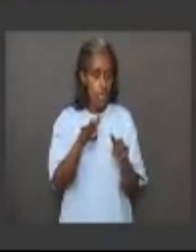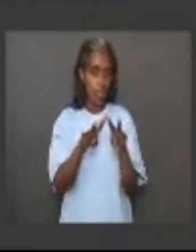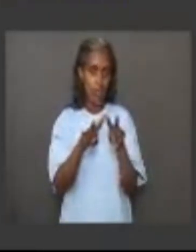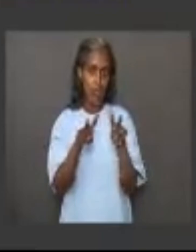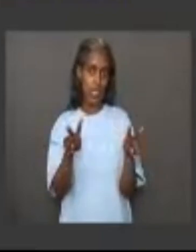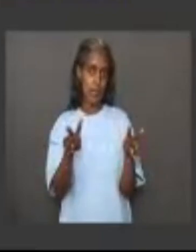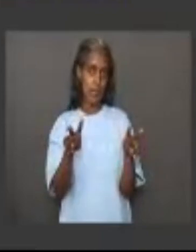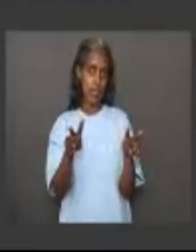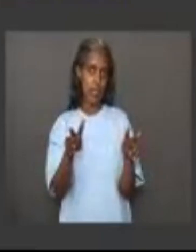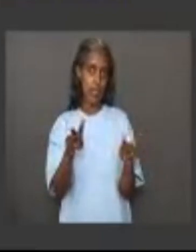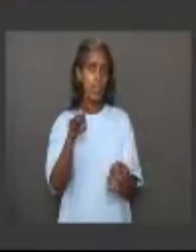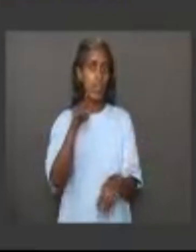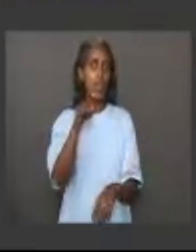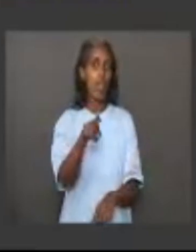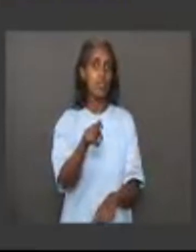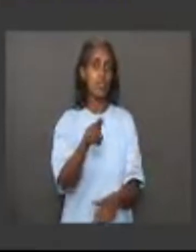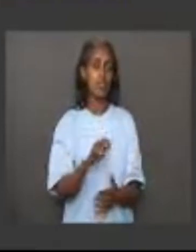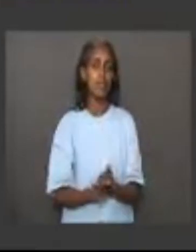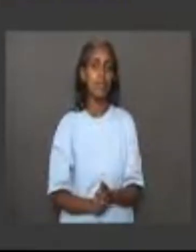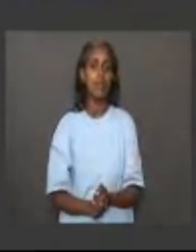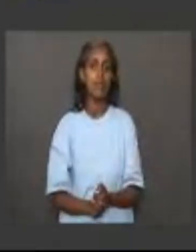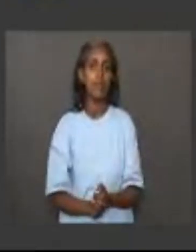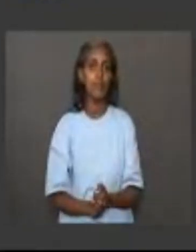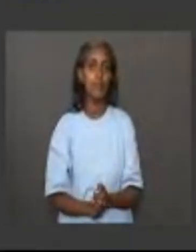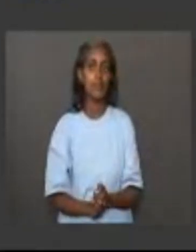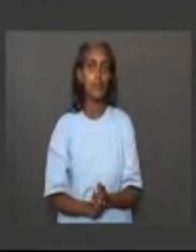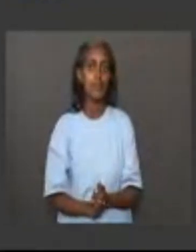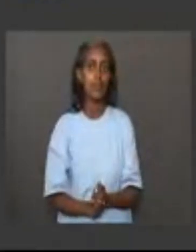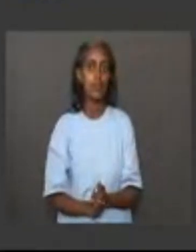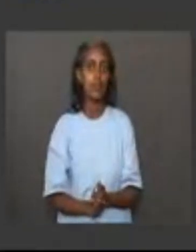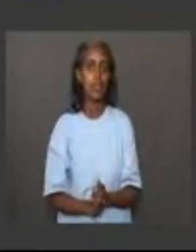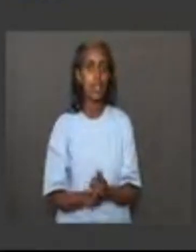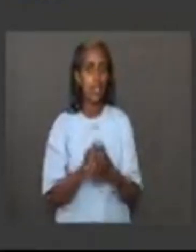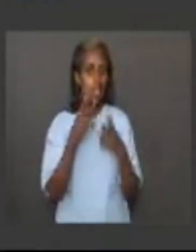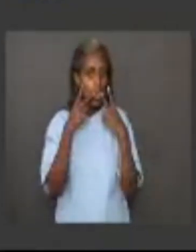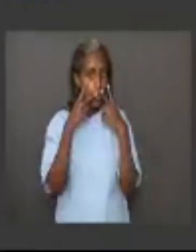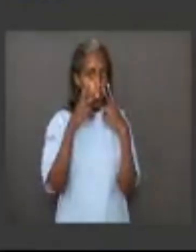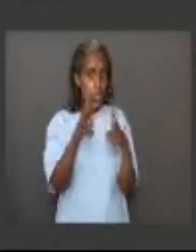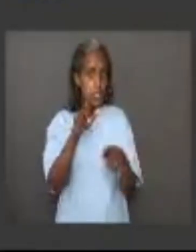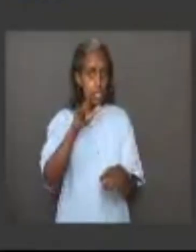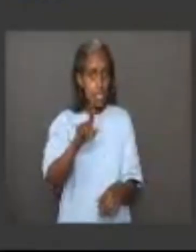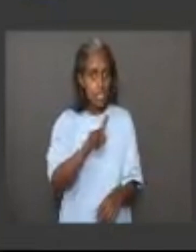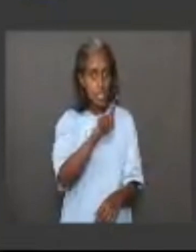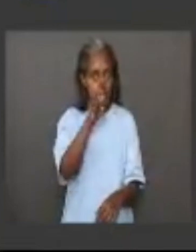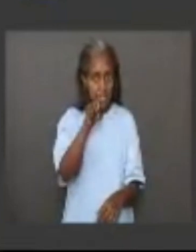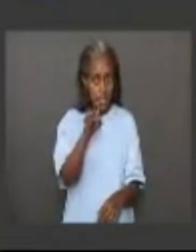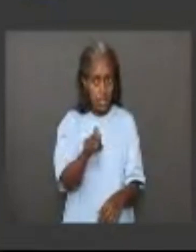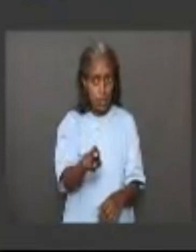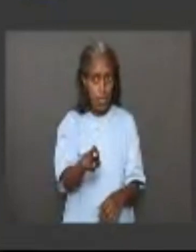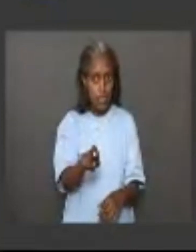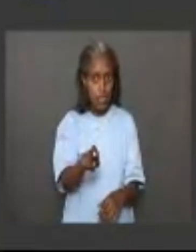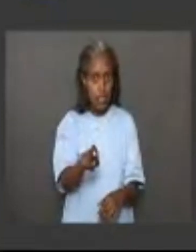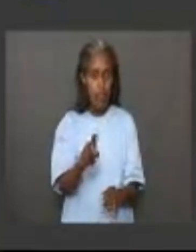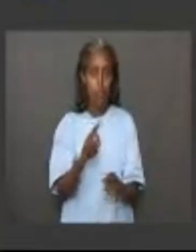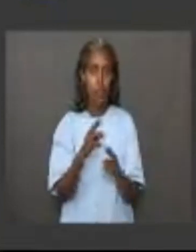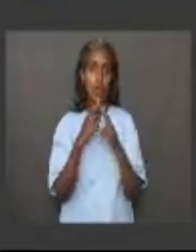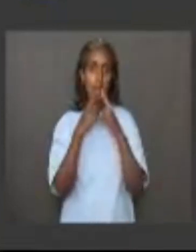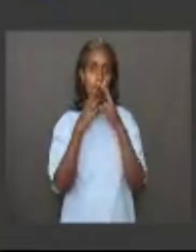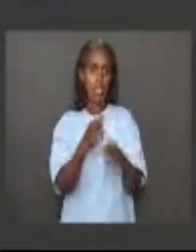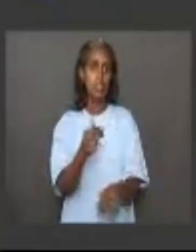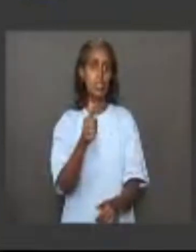variable, x. Let us look at the linear equation from answer